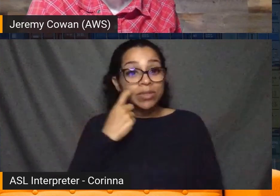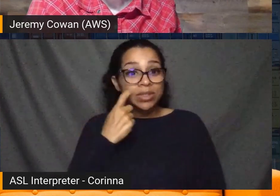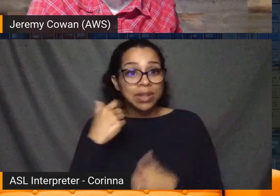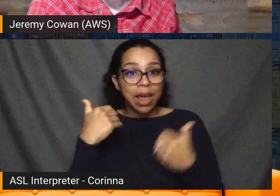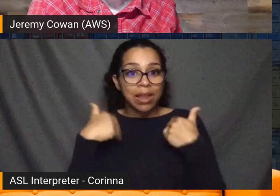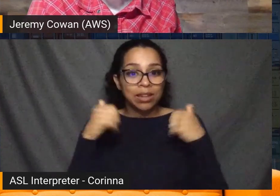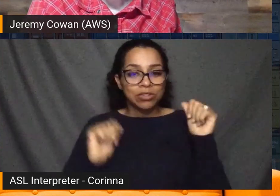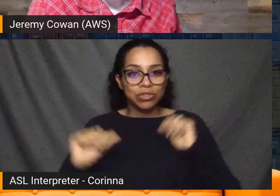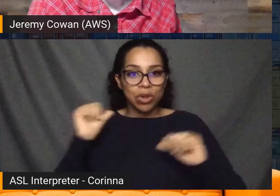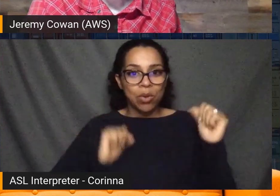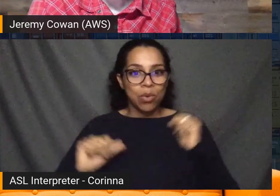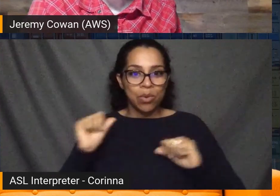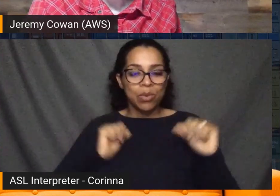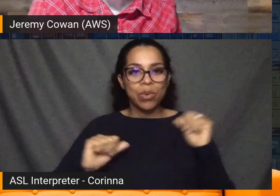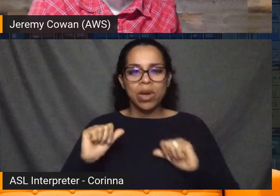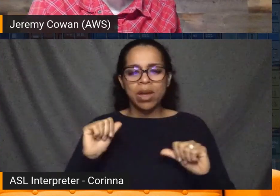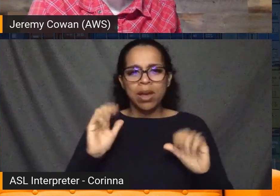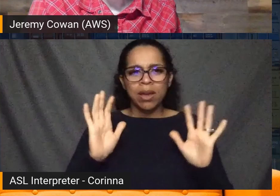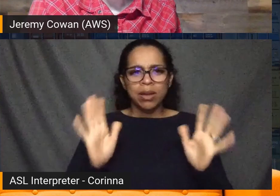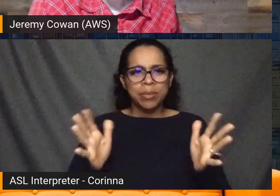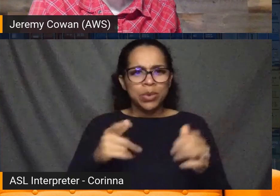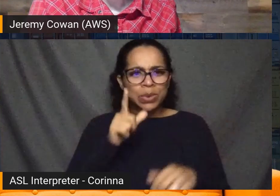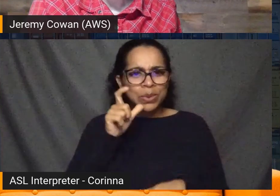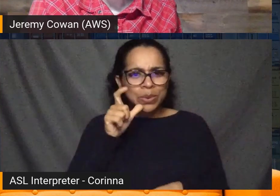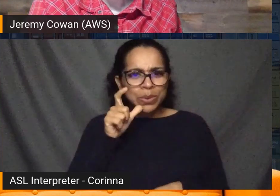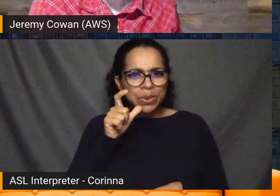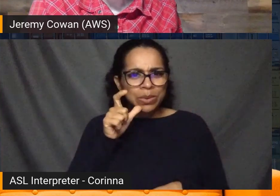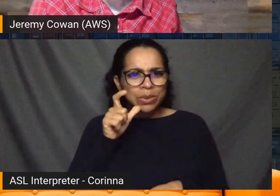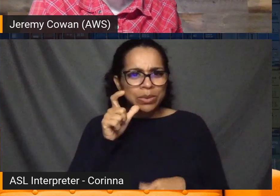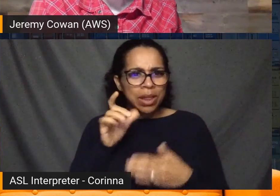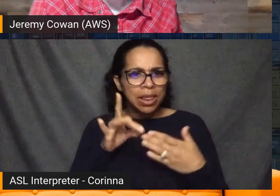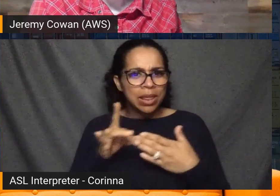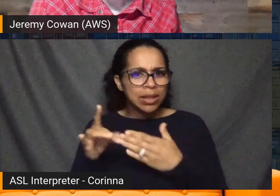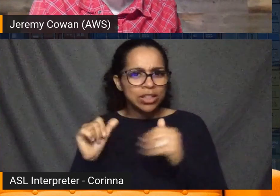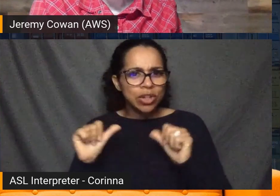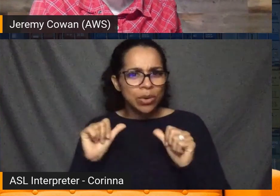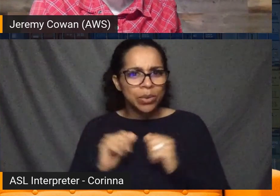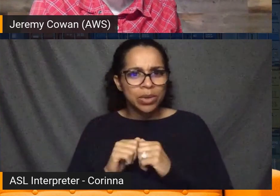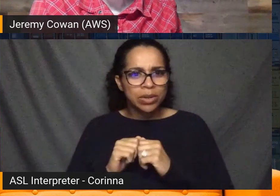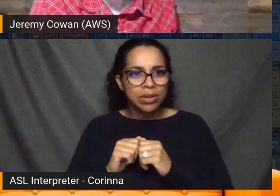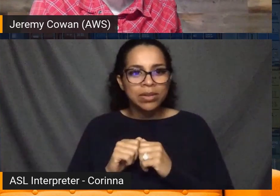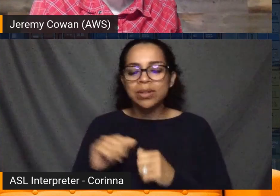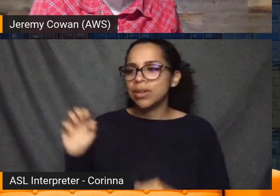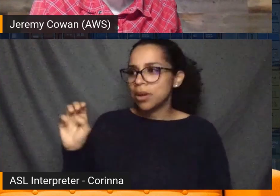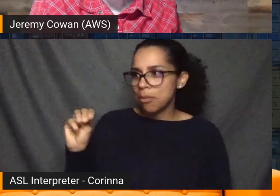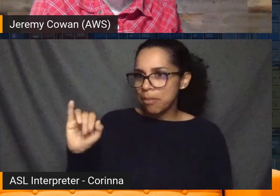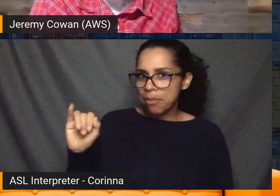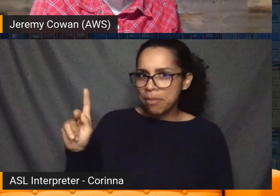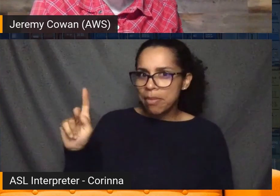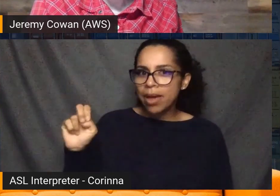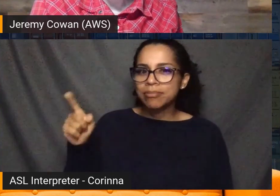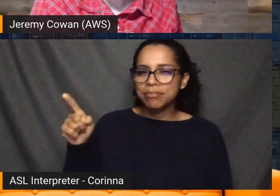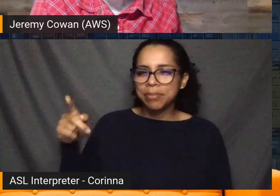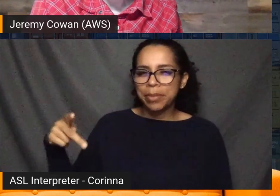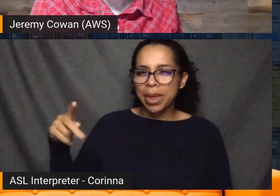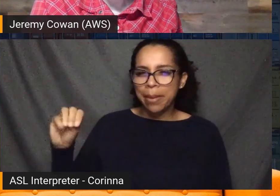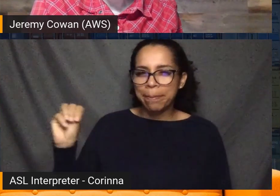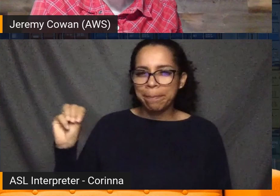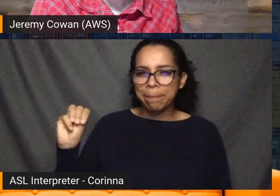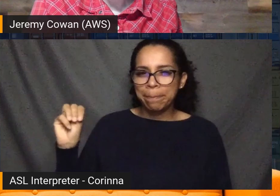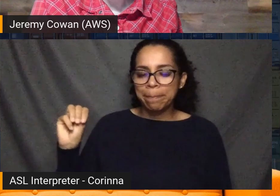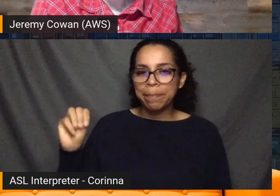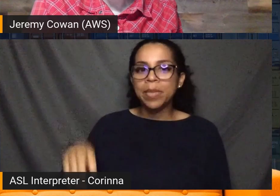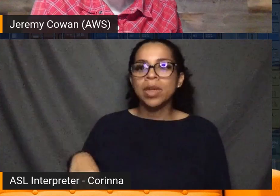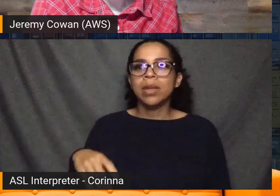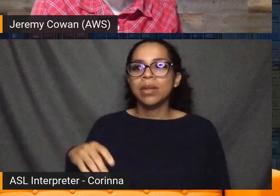had, who was it from the team? We had Mike, who is a PM for EKS organization, and